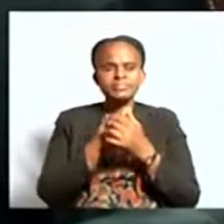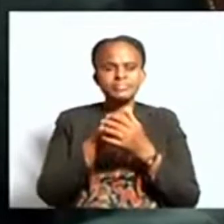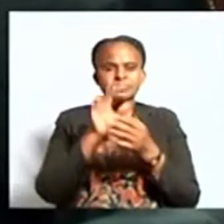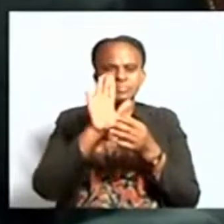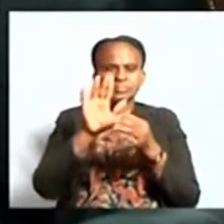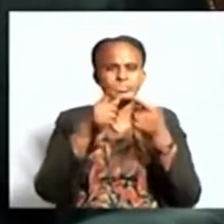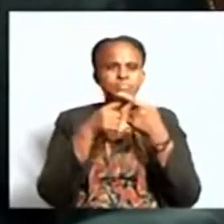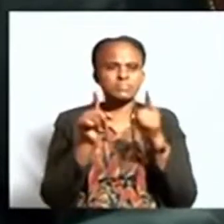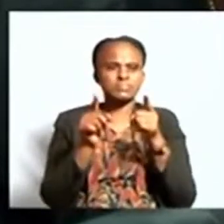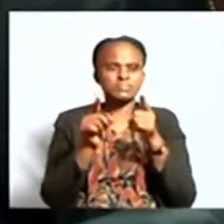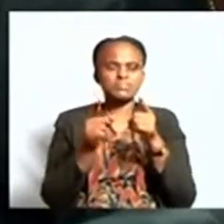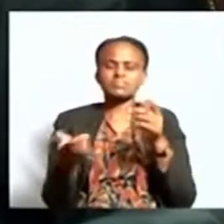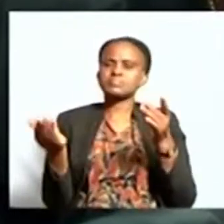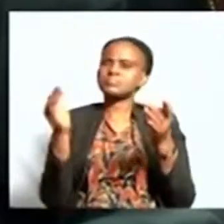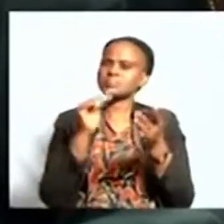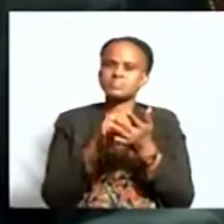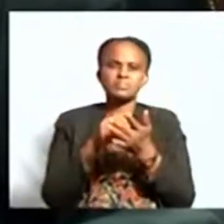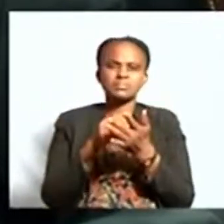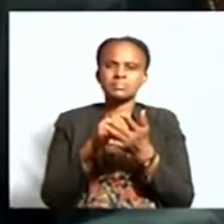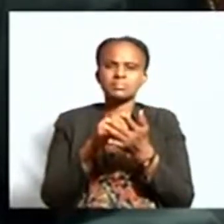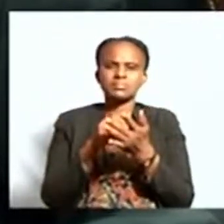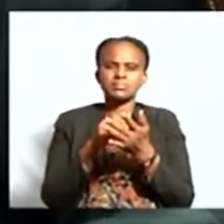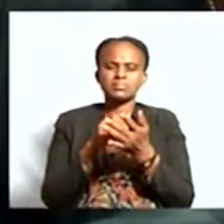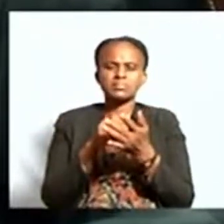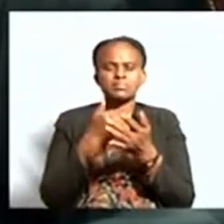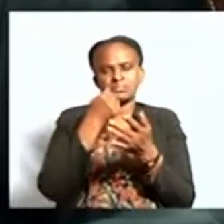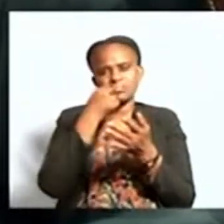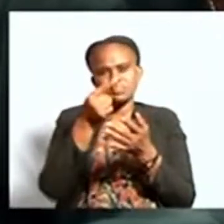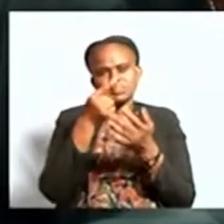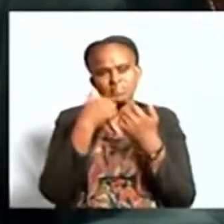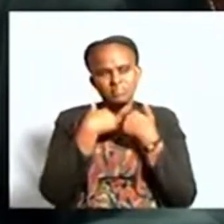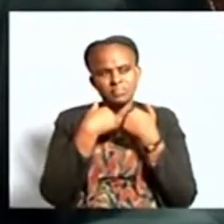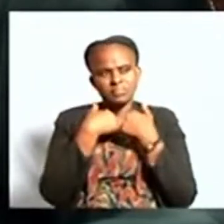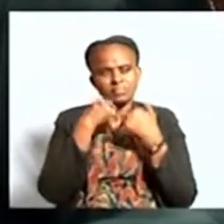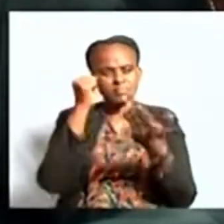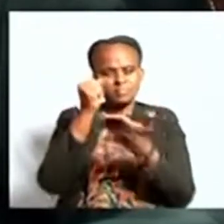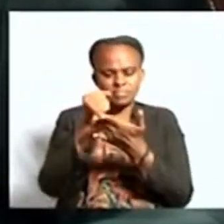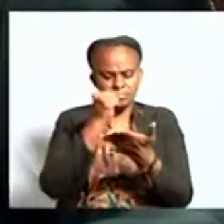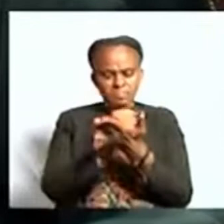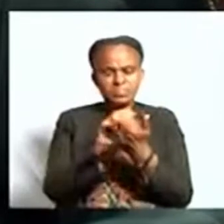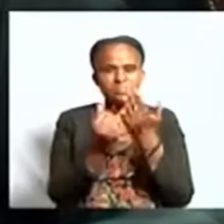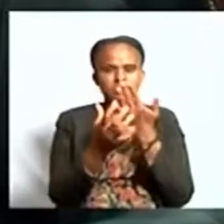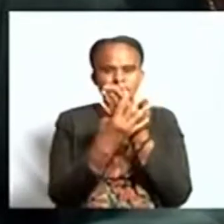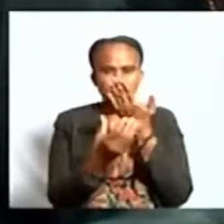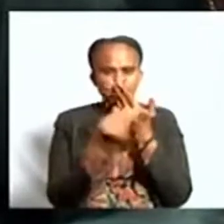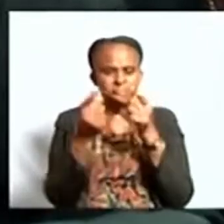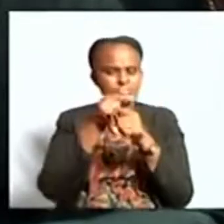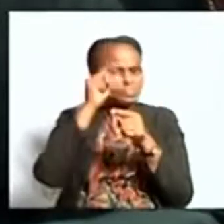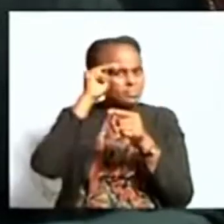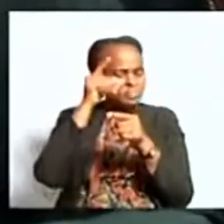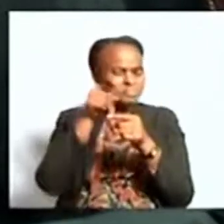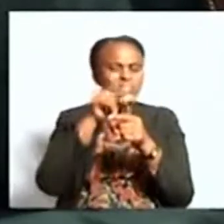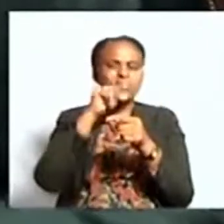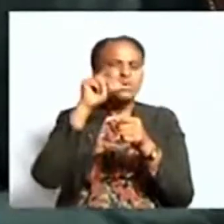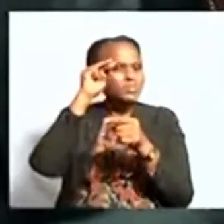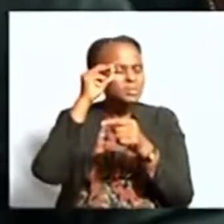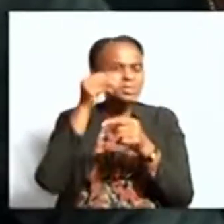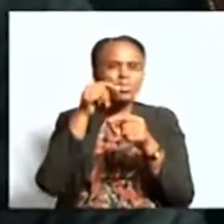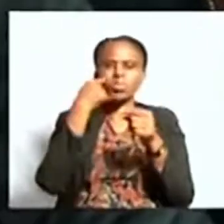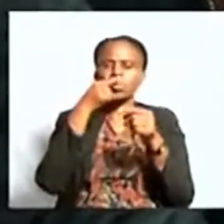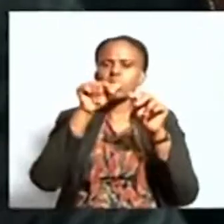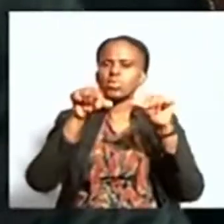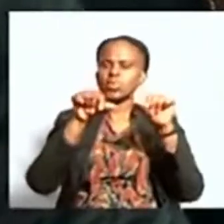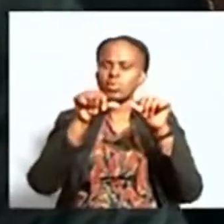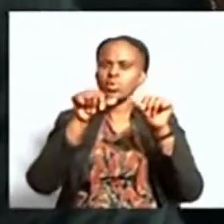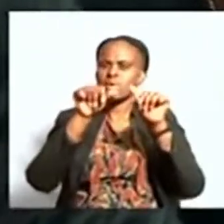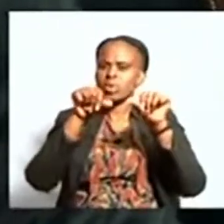variance. Again, they are saying they have a stamped copy from Ministry of Finance. It's not Ministry of Finance we are auditing them. They are